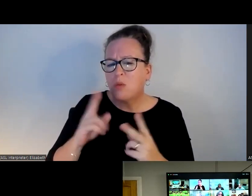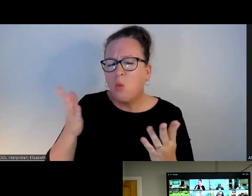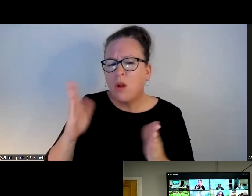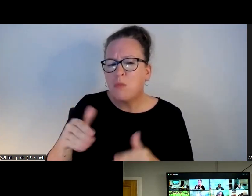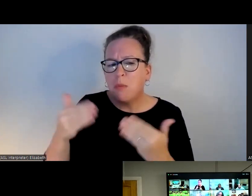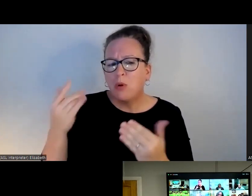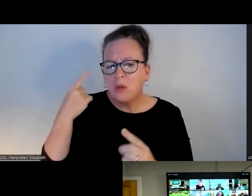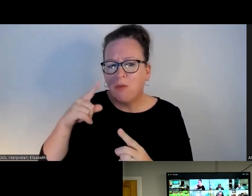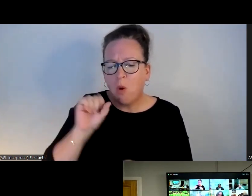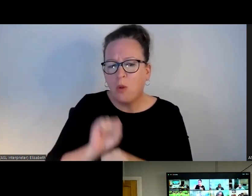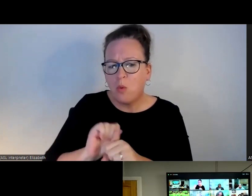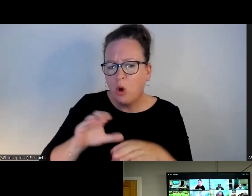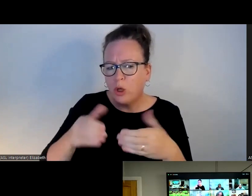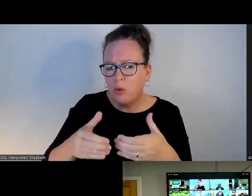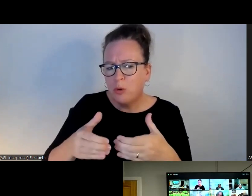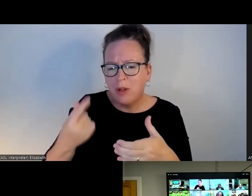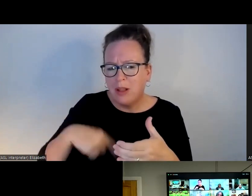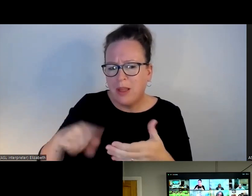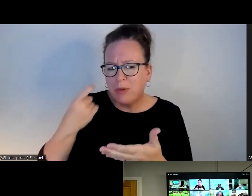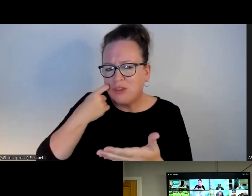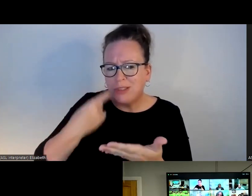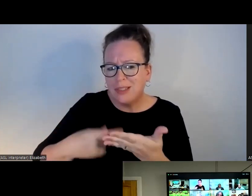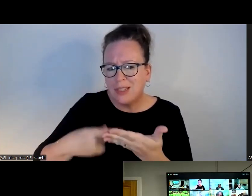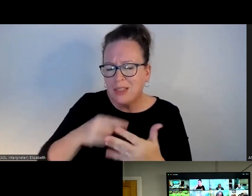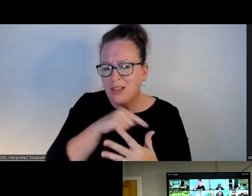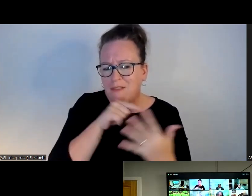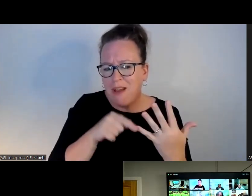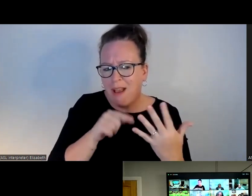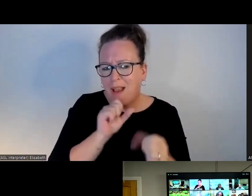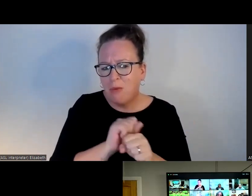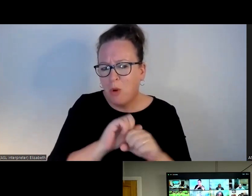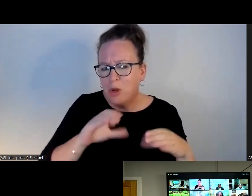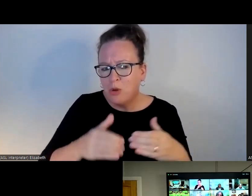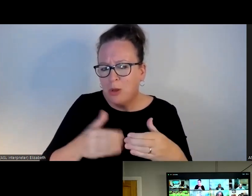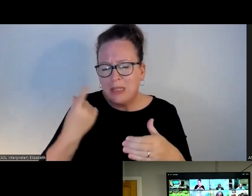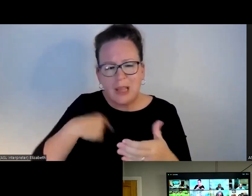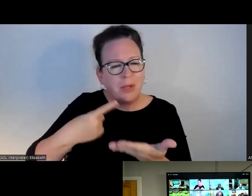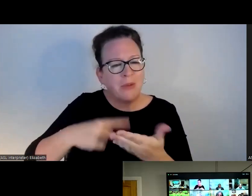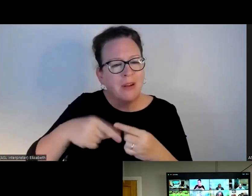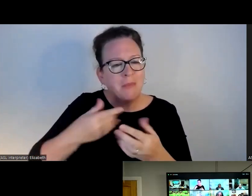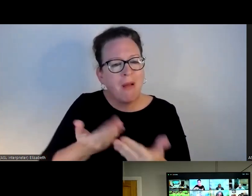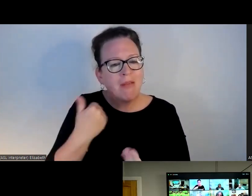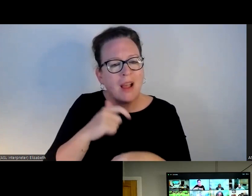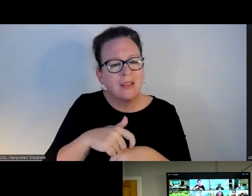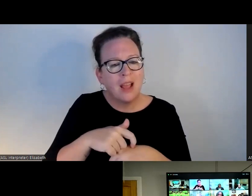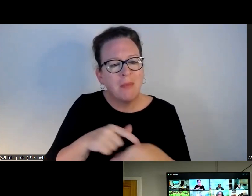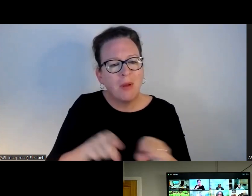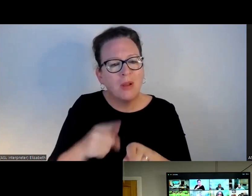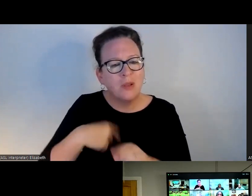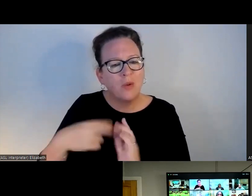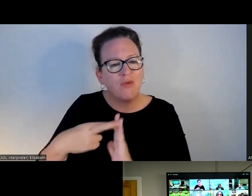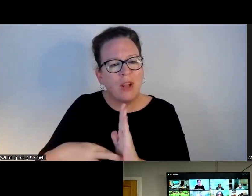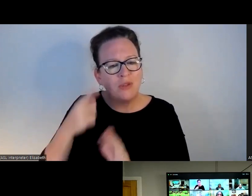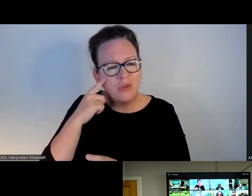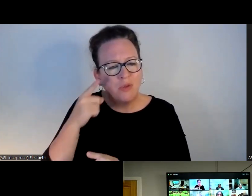groups that we discussed, the 5 working groups that we discussed last time and signed up for?